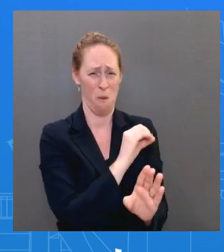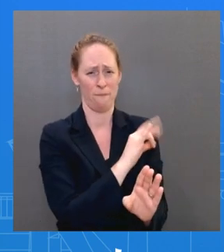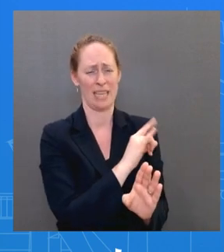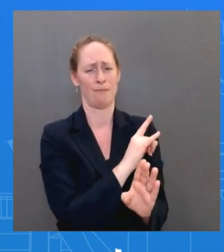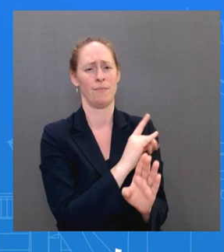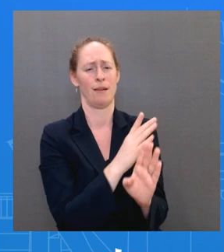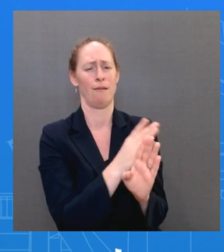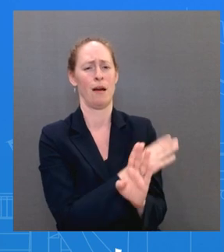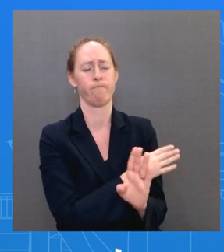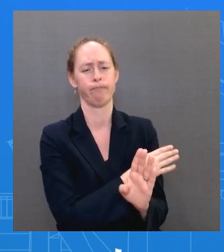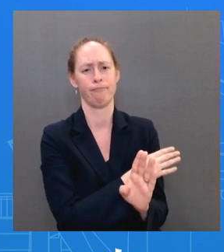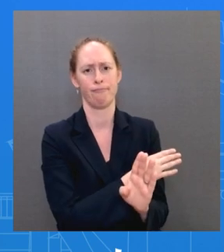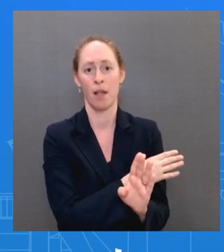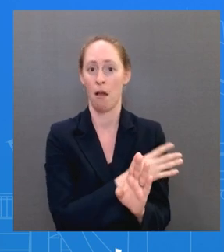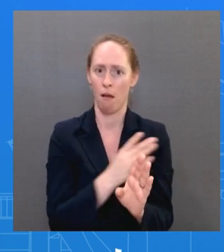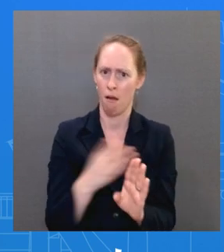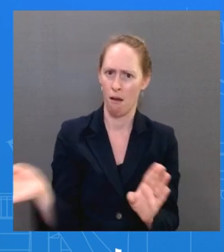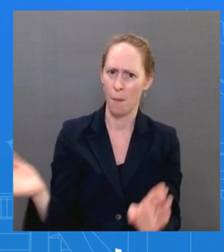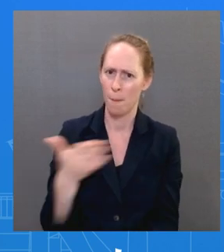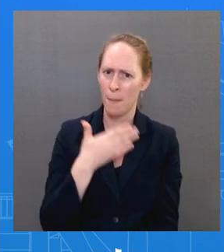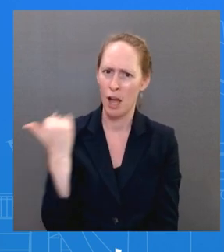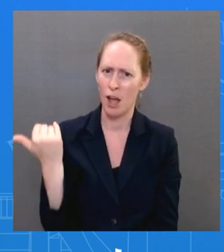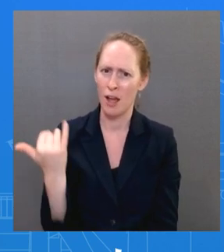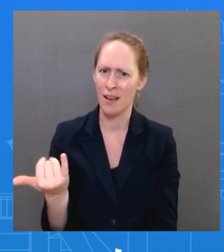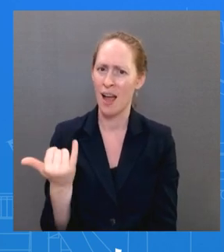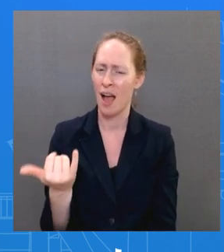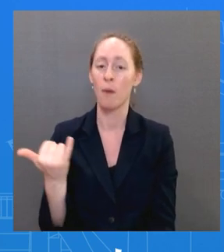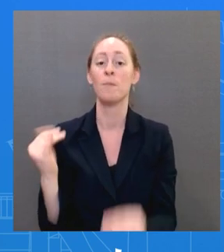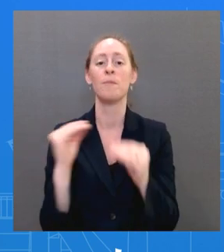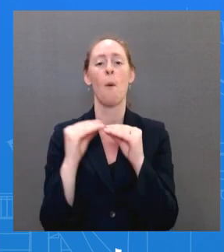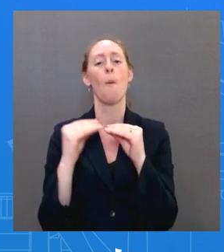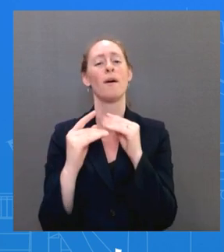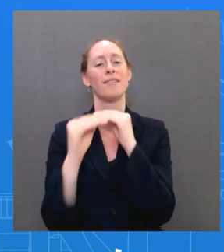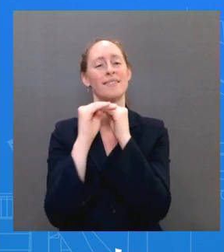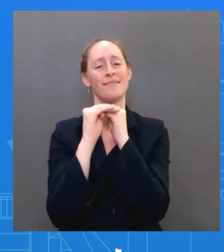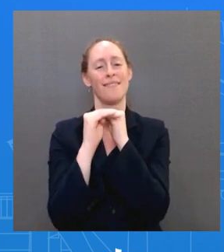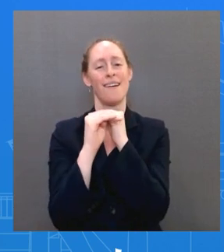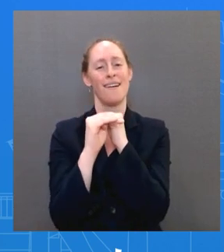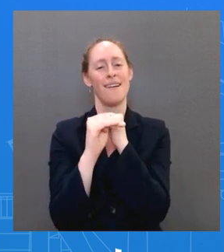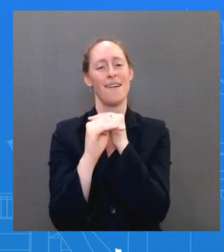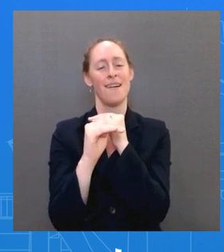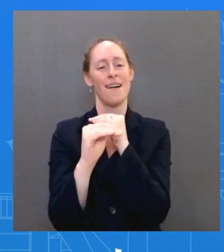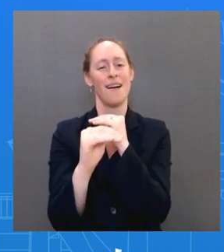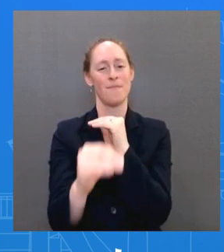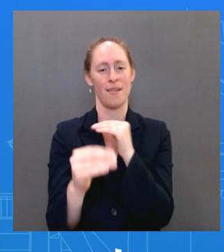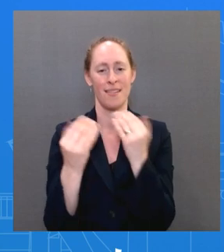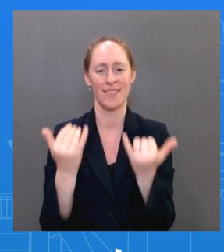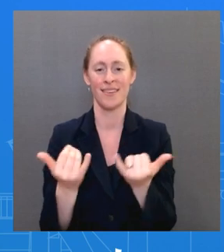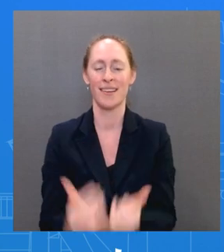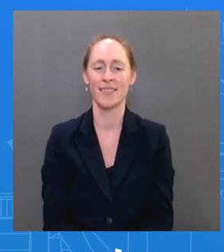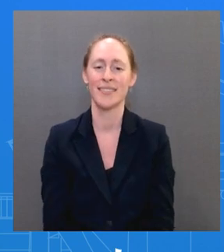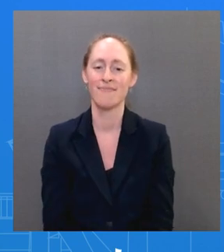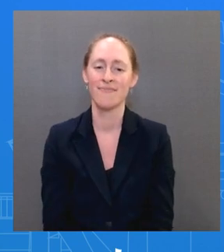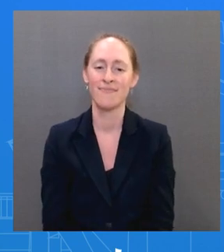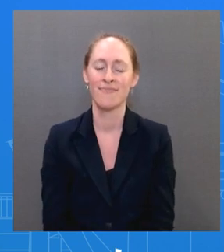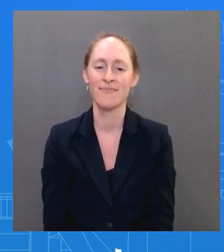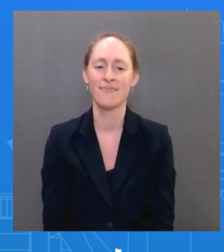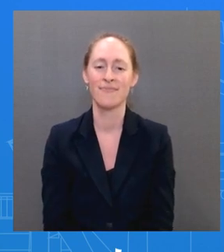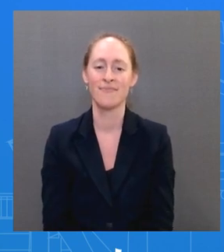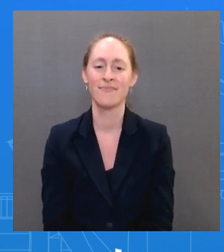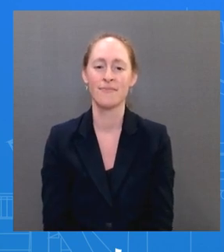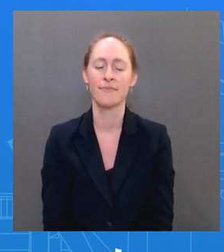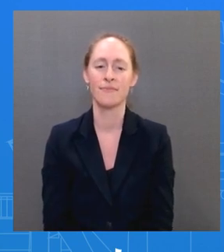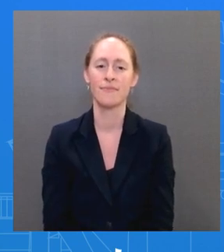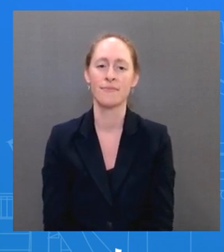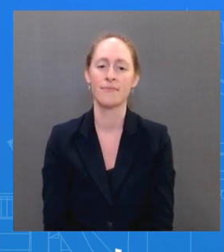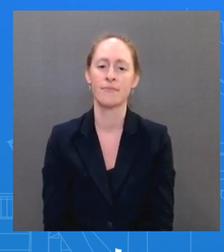growth. And so we're going to continue the work that the president has set out to do to make sure that we continue to deliver for the American people when it